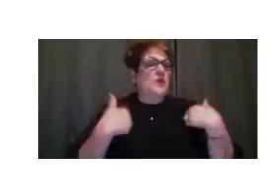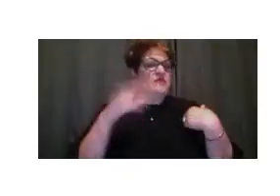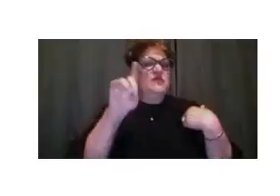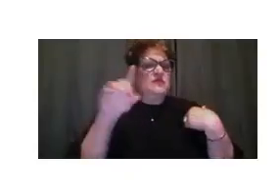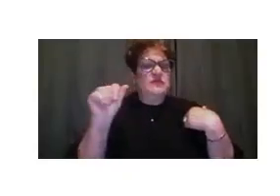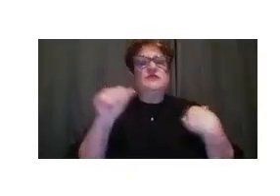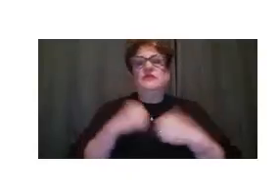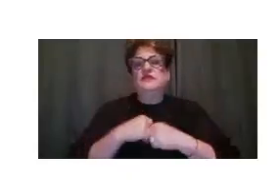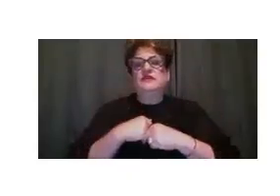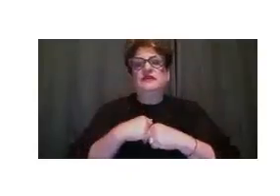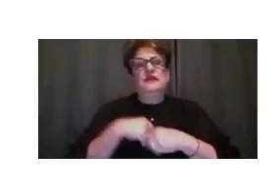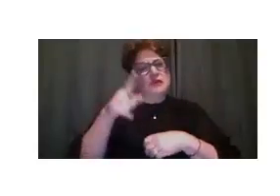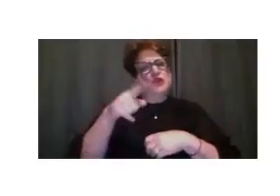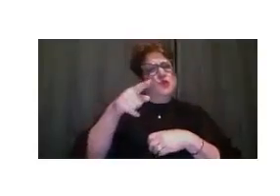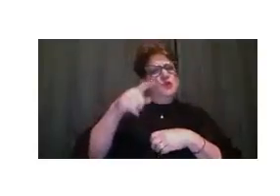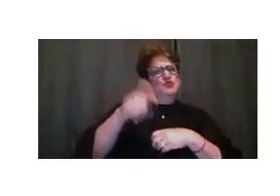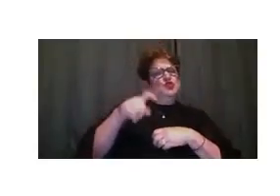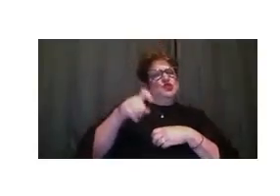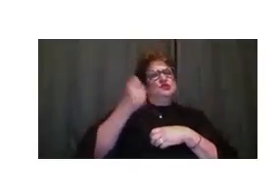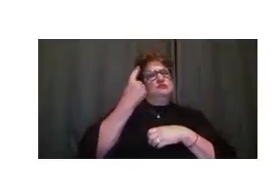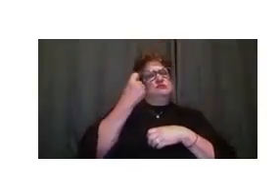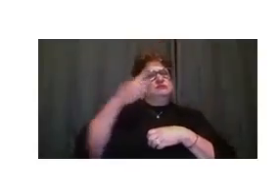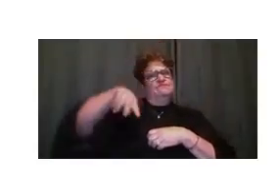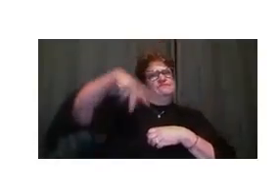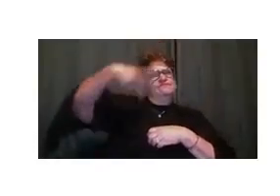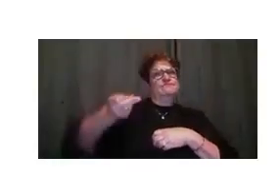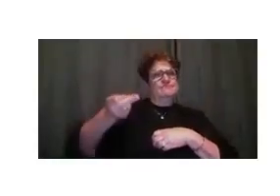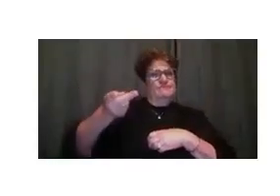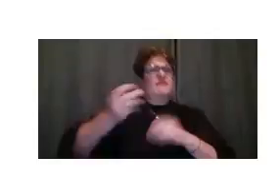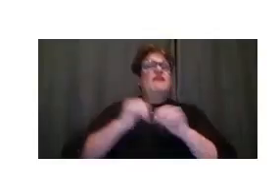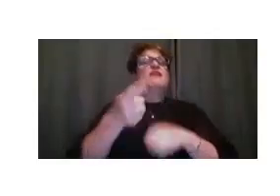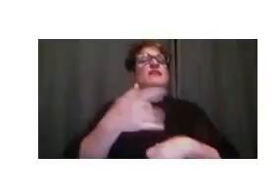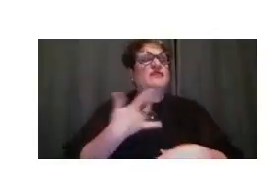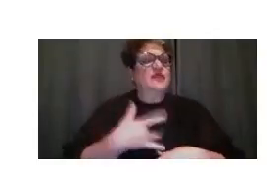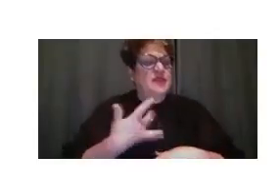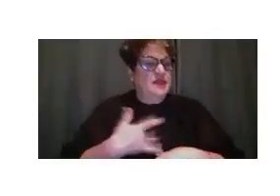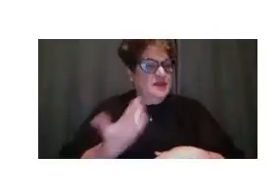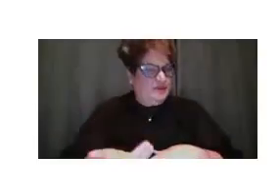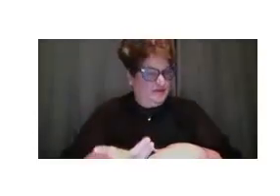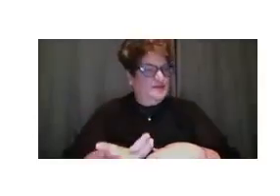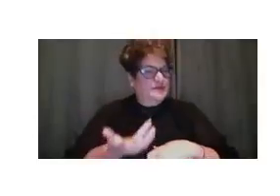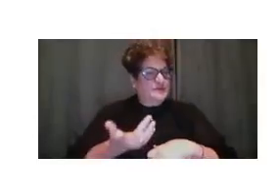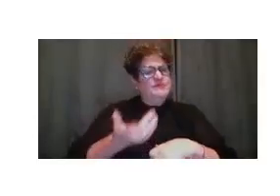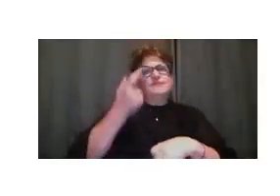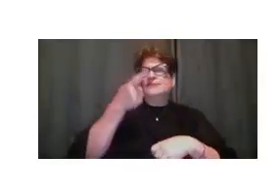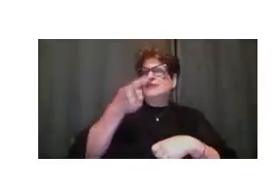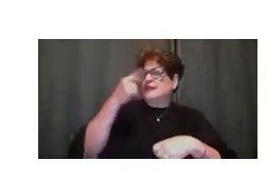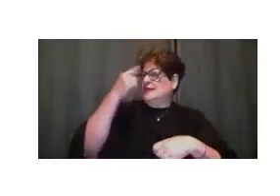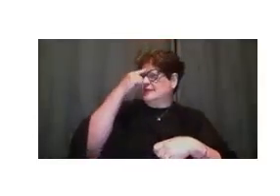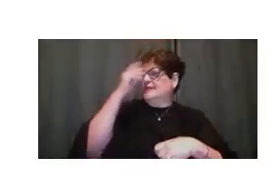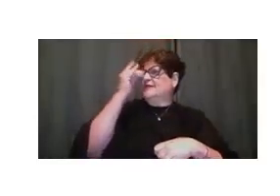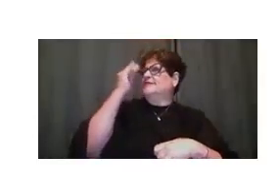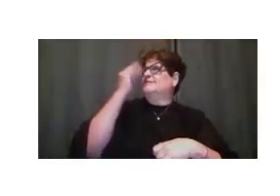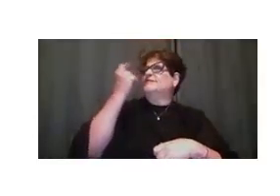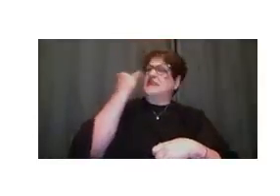put yourself in our shoes. Think about if you had